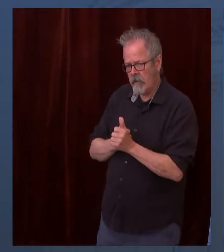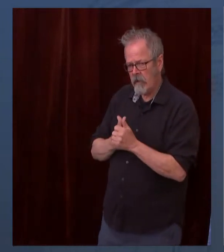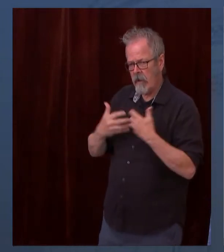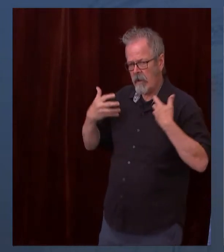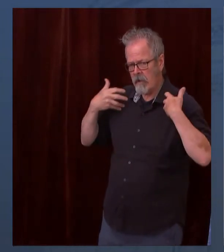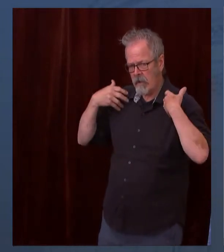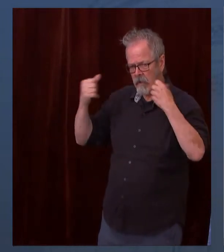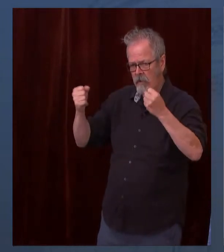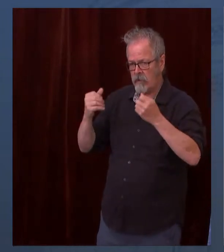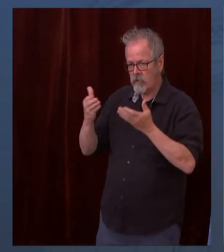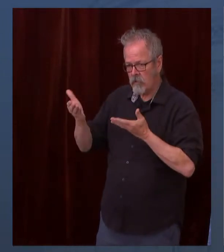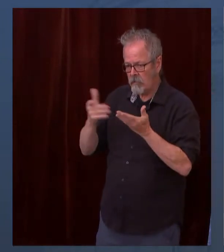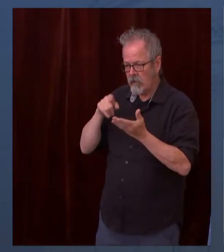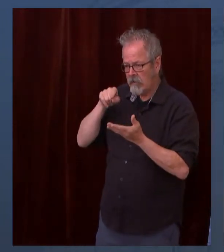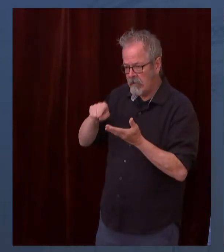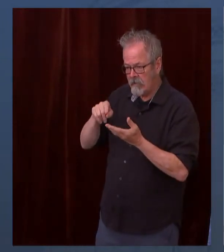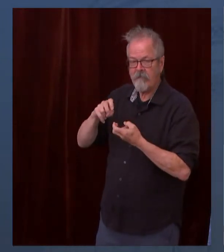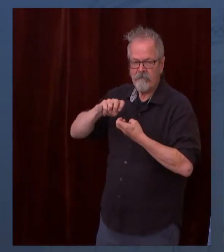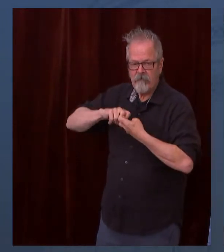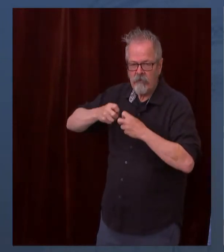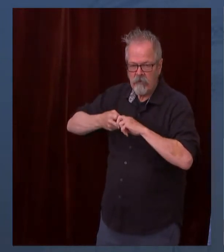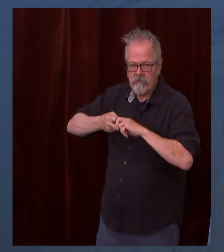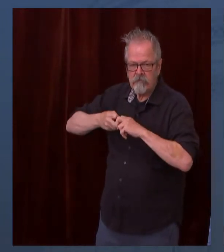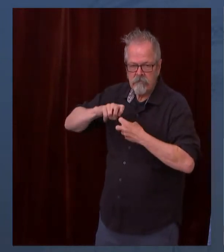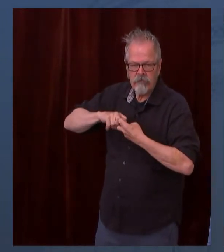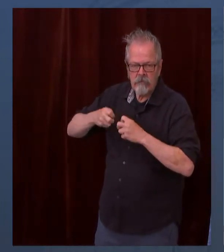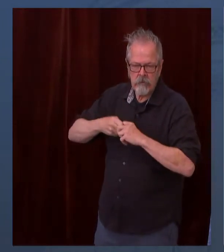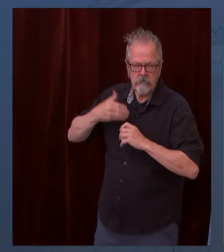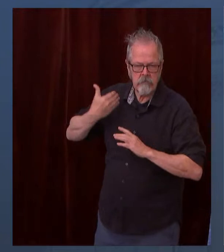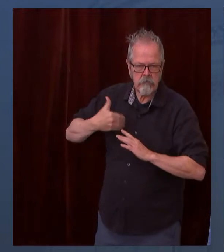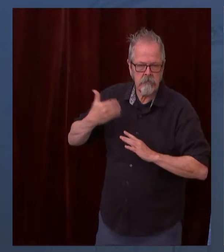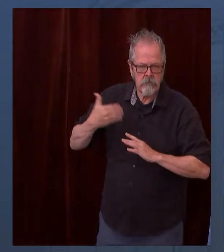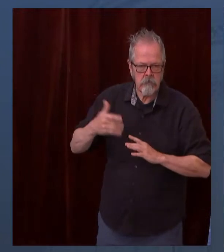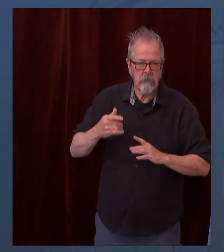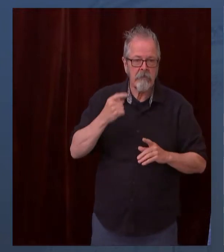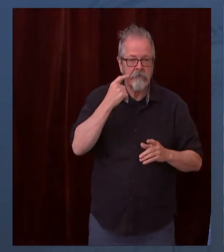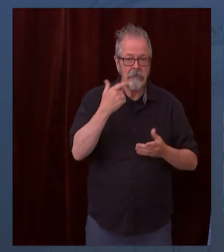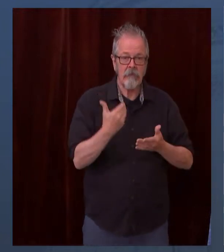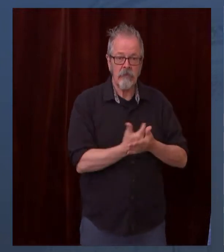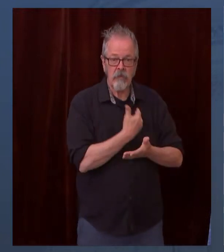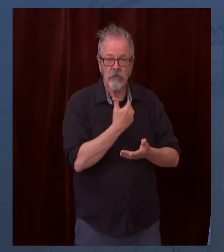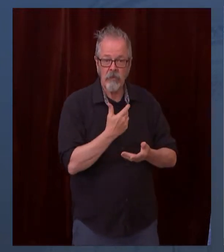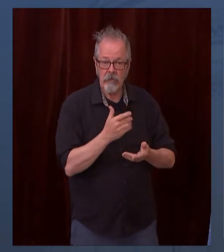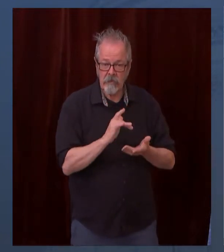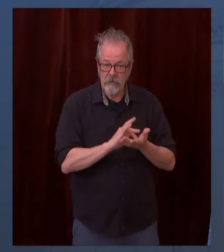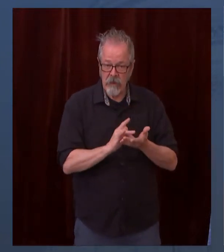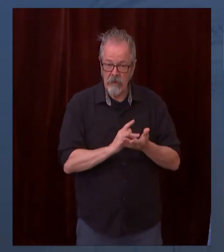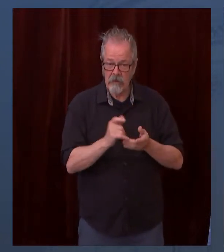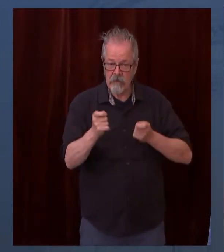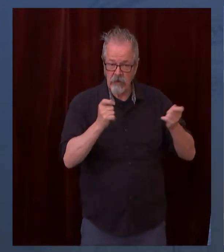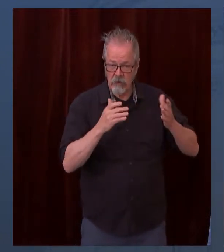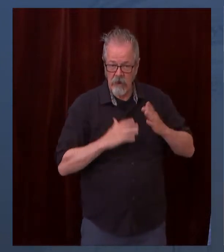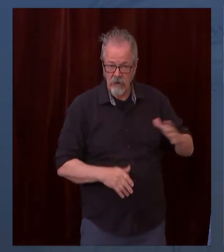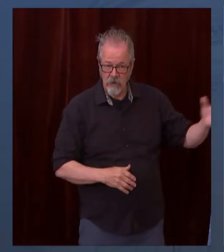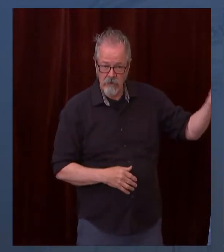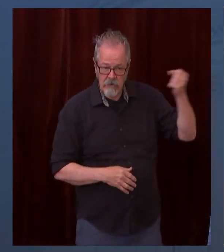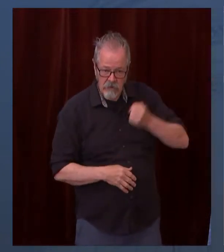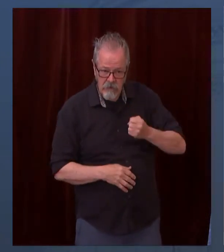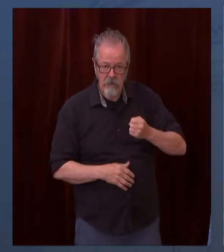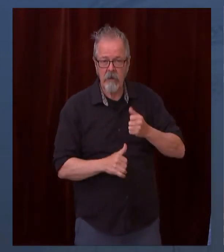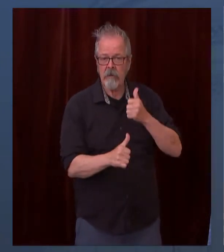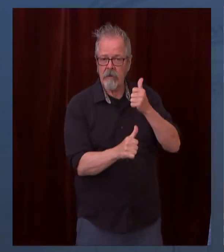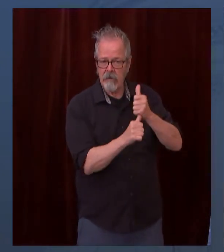relatively recently of a new medical director and a new assistant secretary of health. I'm looking forward to working with them. I need